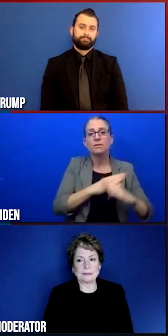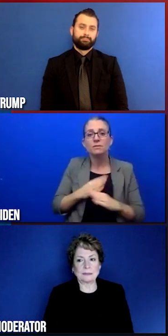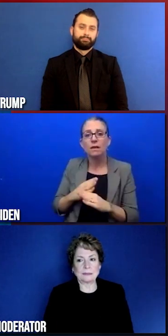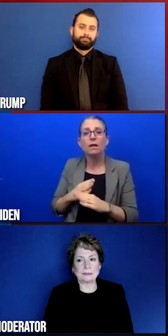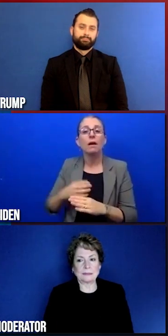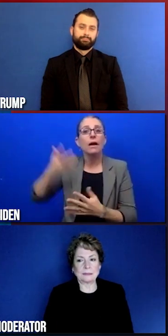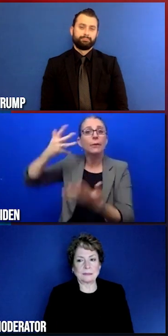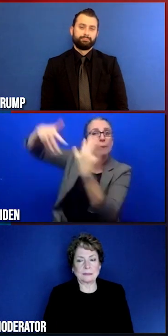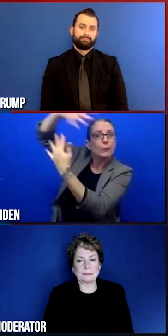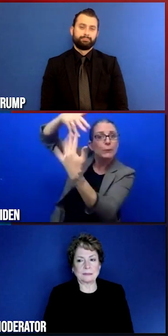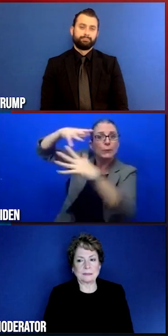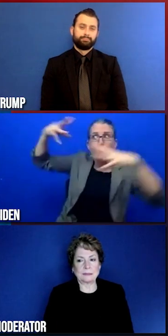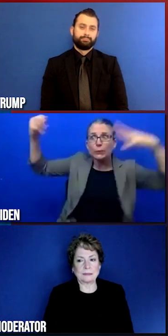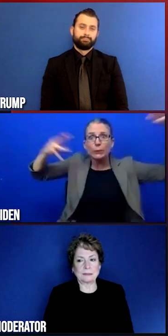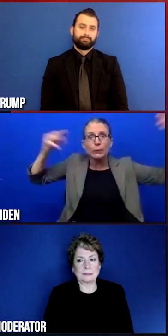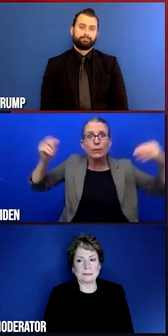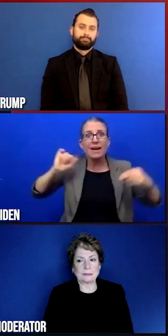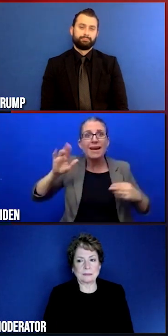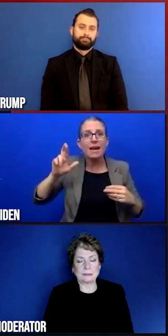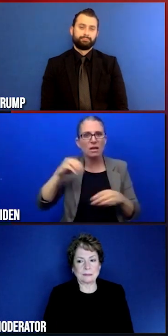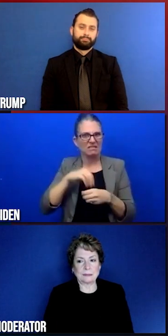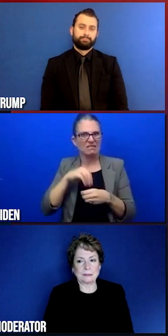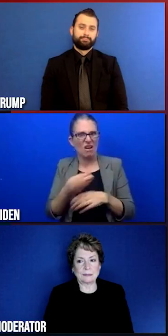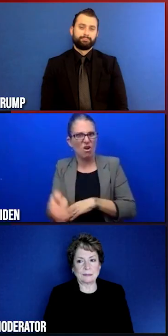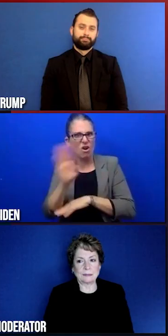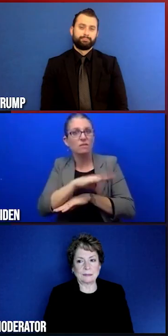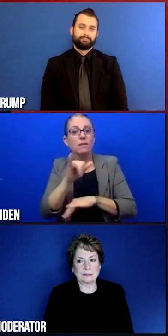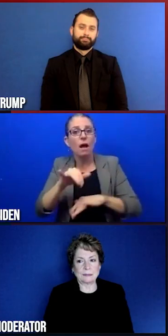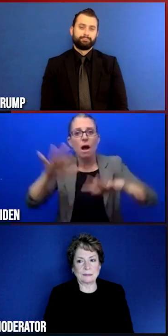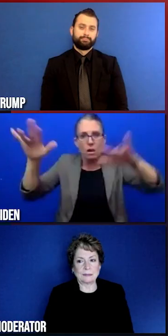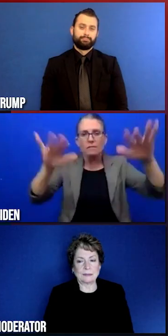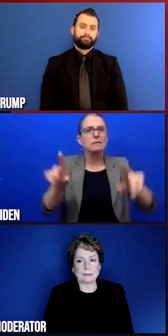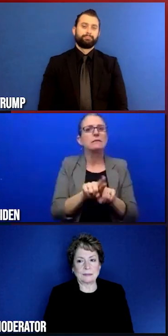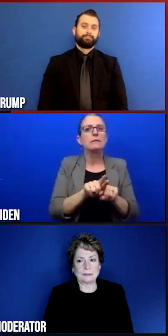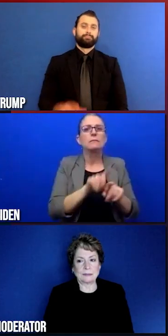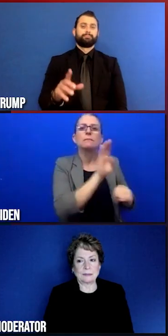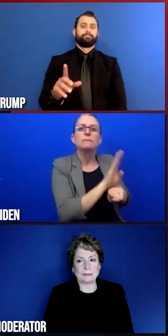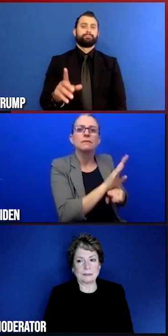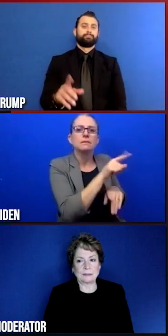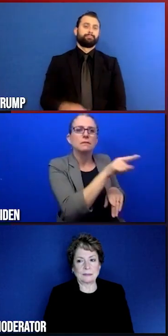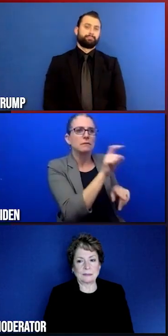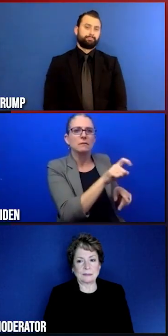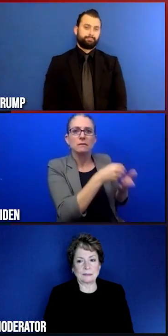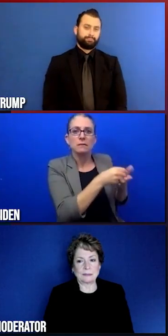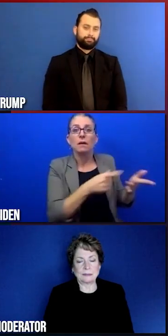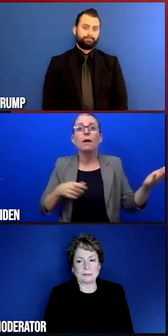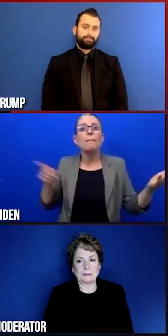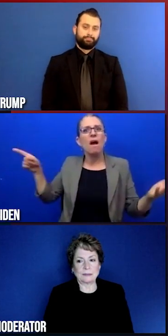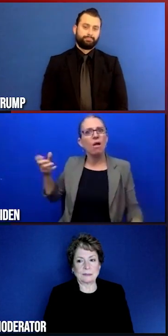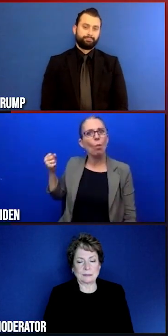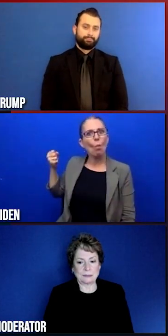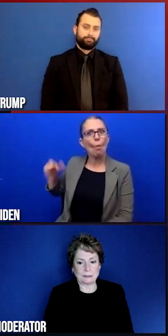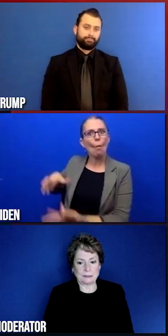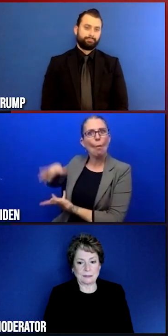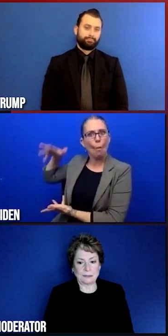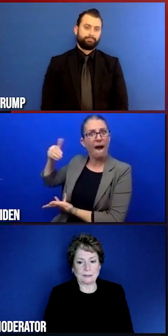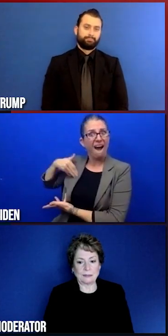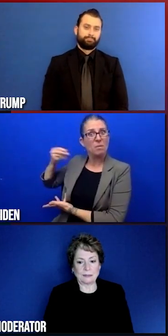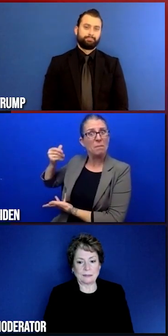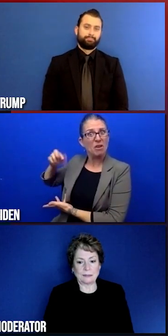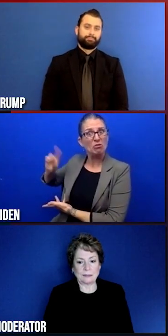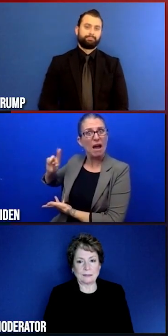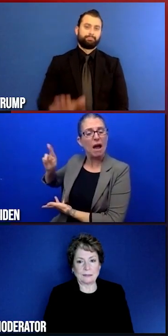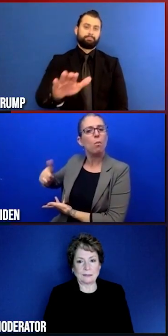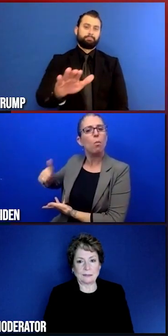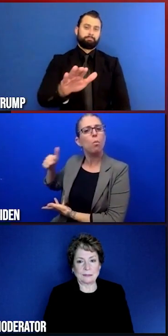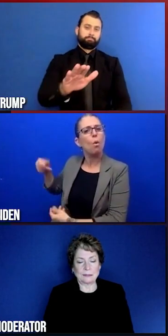But these guys will not help them. Is not giving them any of the money. We are going to move on to immigration, one thing very but I quickly, want he to said get we your have to